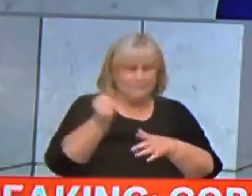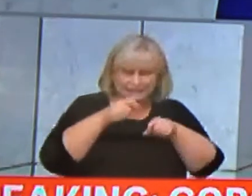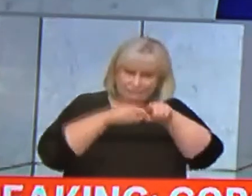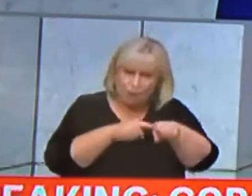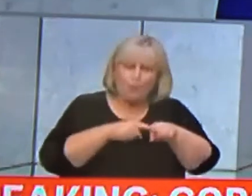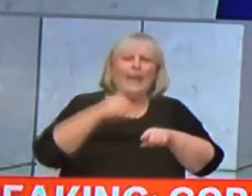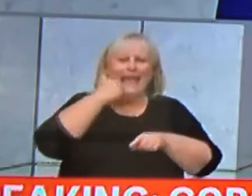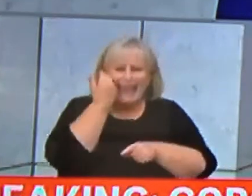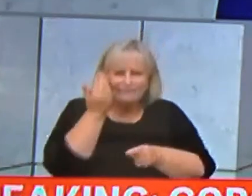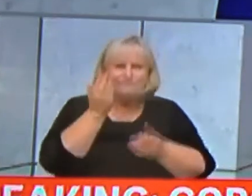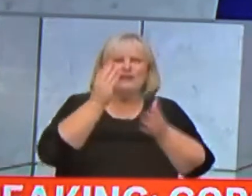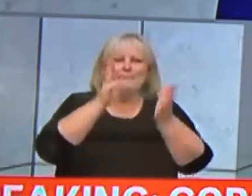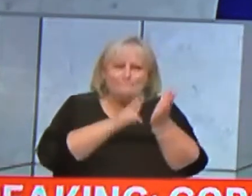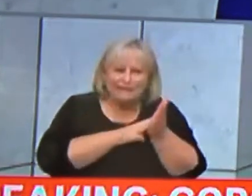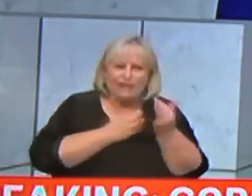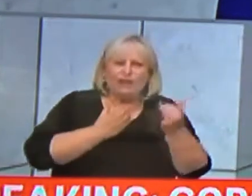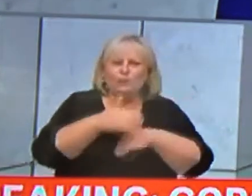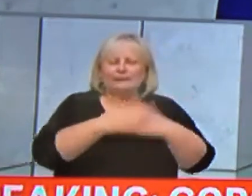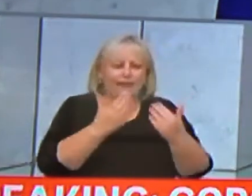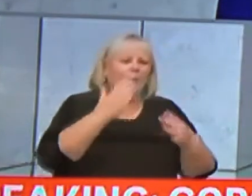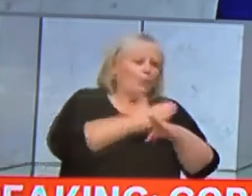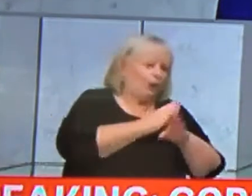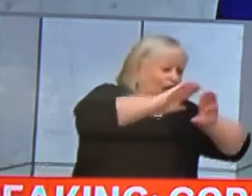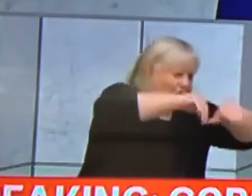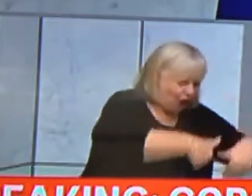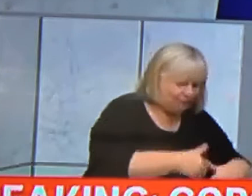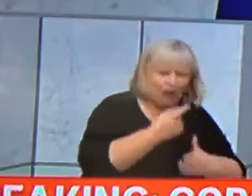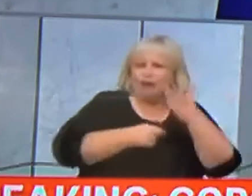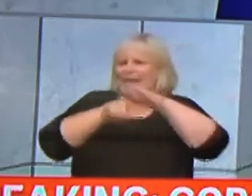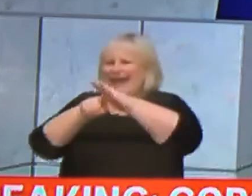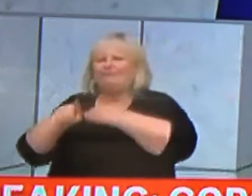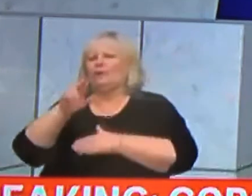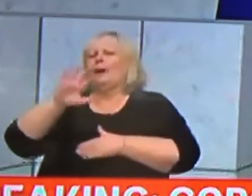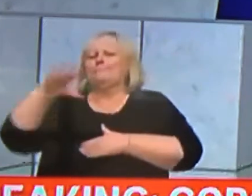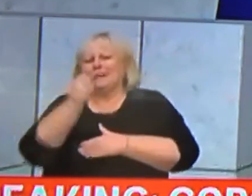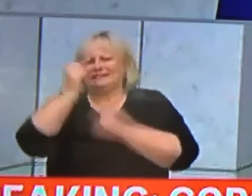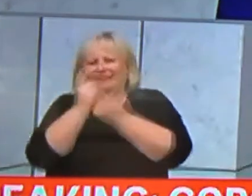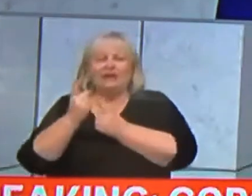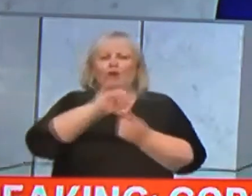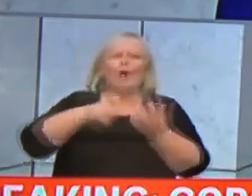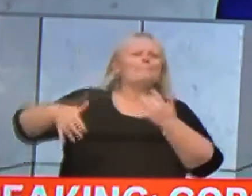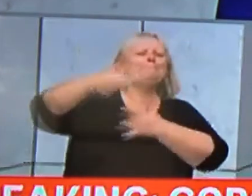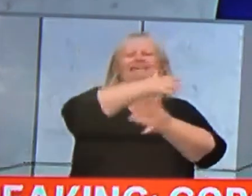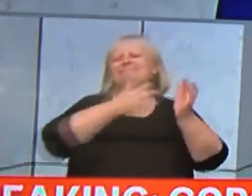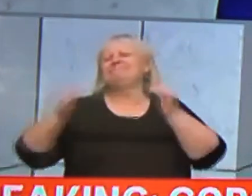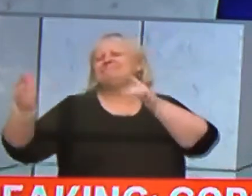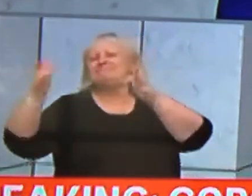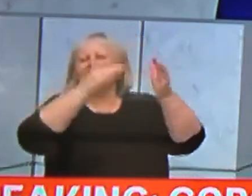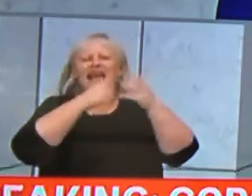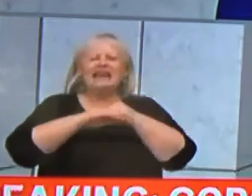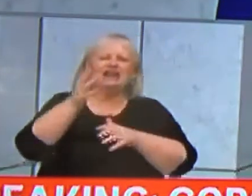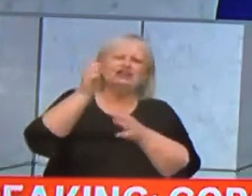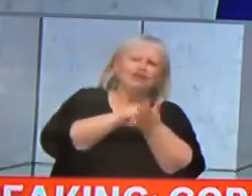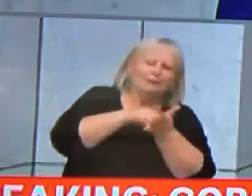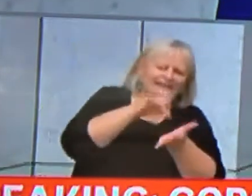day, working from home where possible, going out only for the necessities, not mingling with your friends in a shopping centre or in